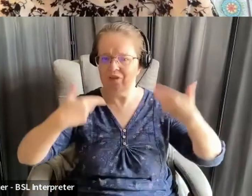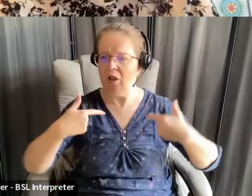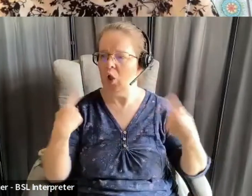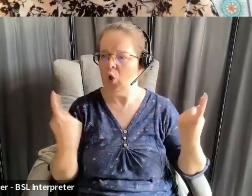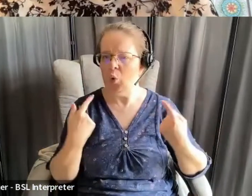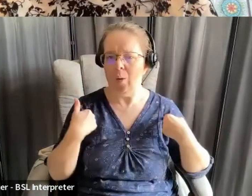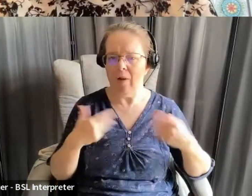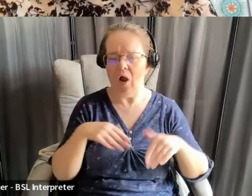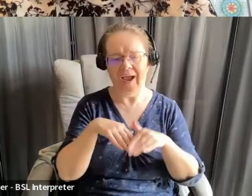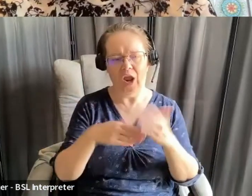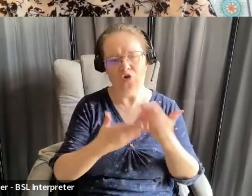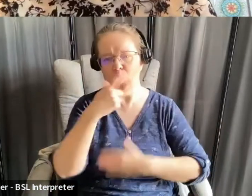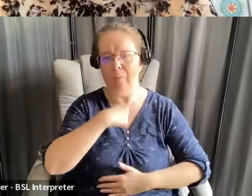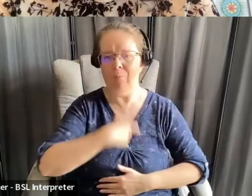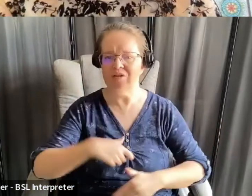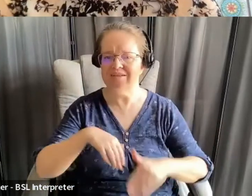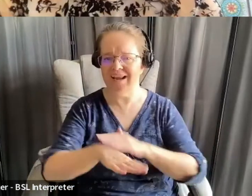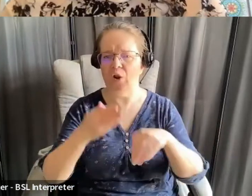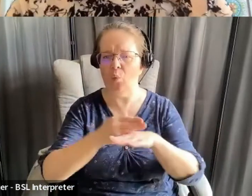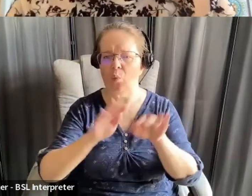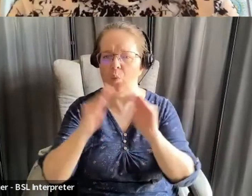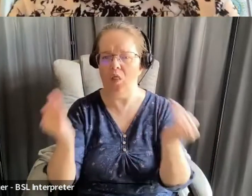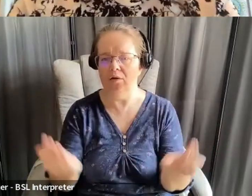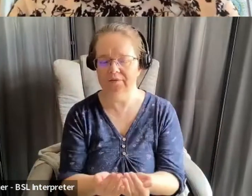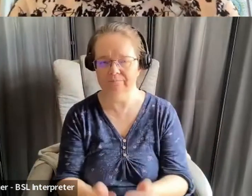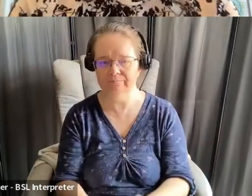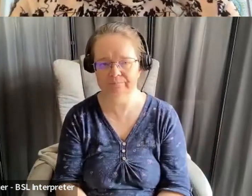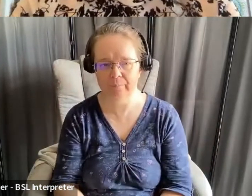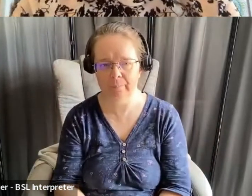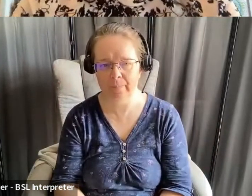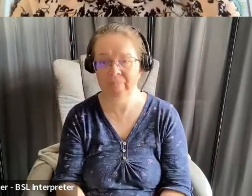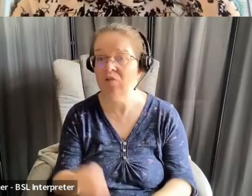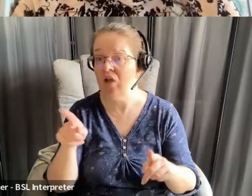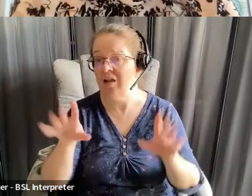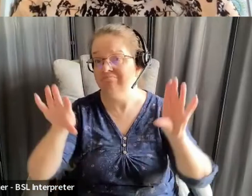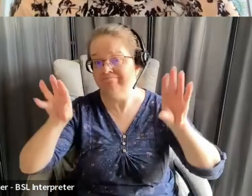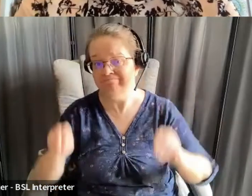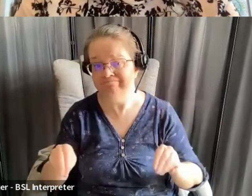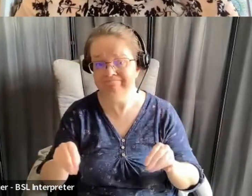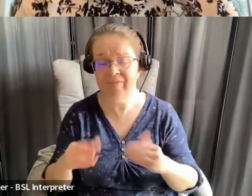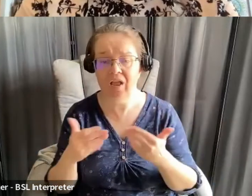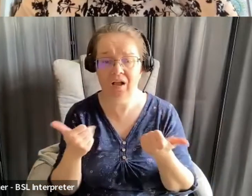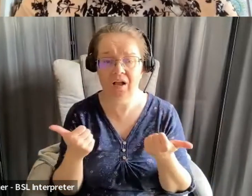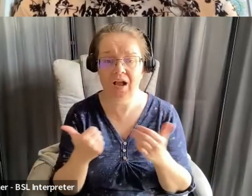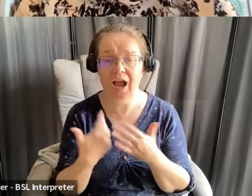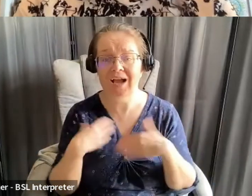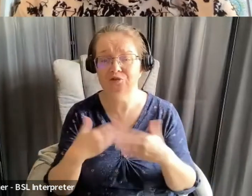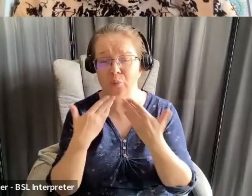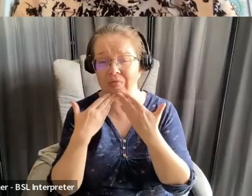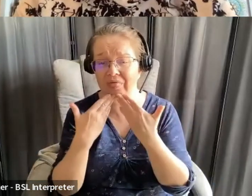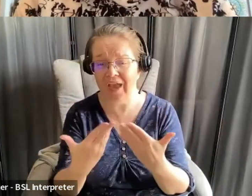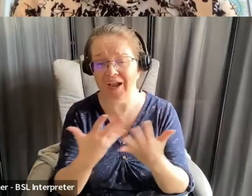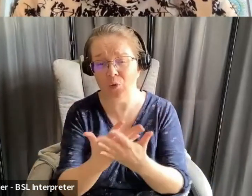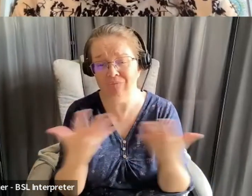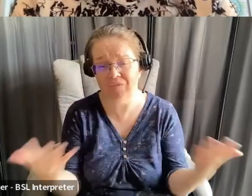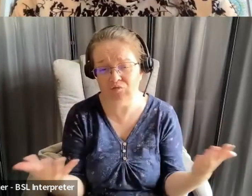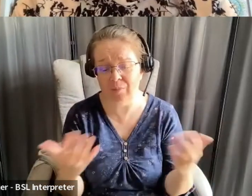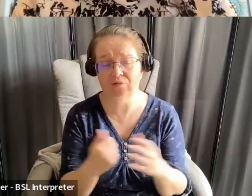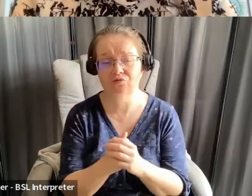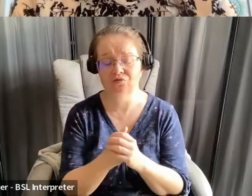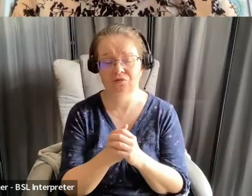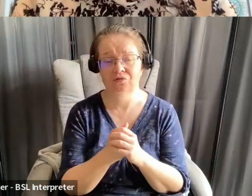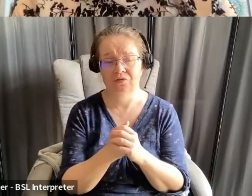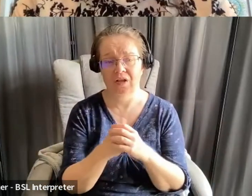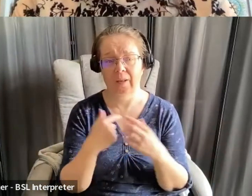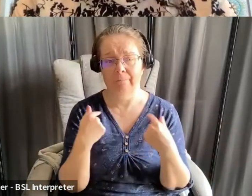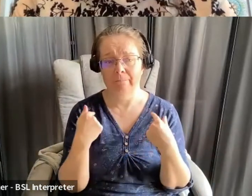work. Okay, so that's taken us to the end. Guys, I want to thank you all very much.